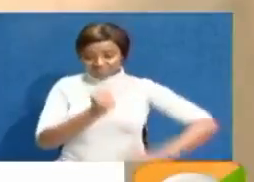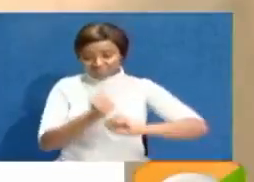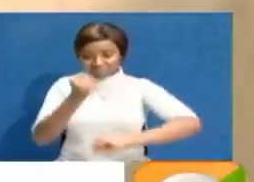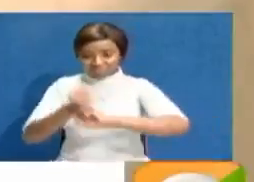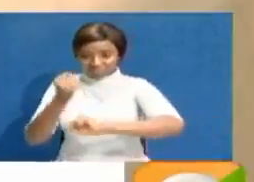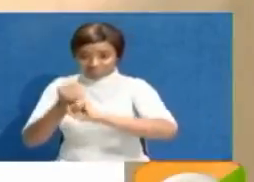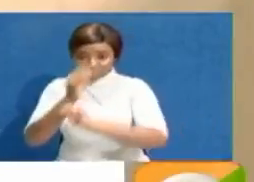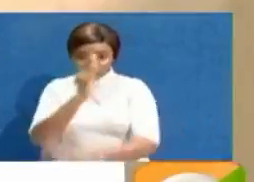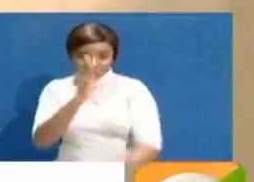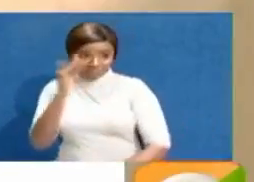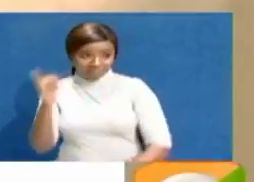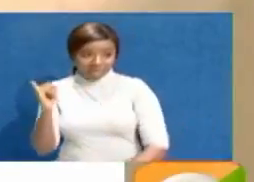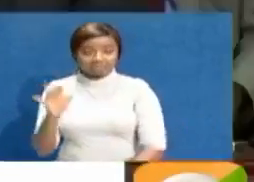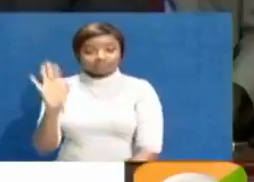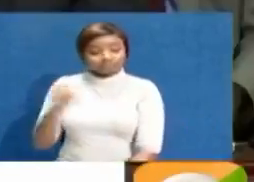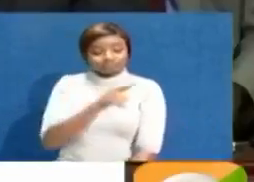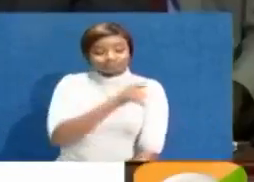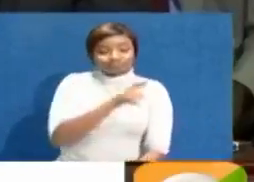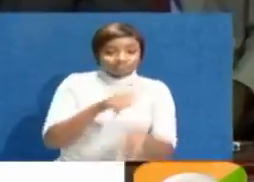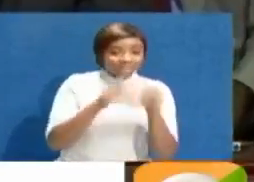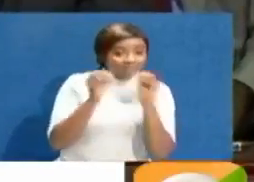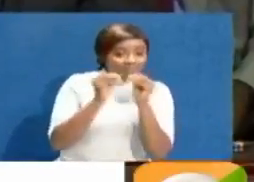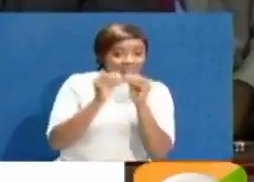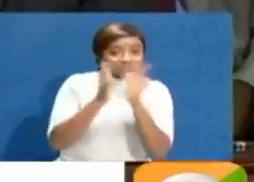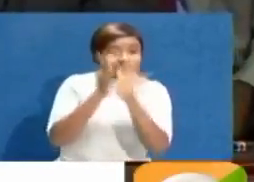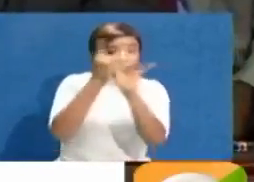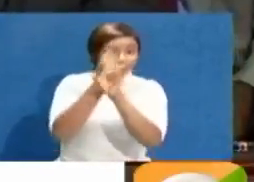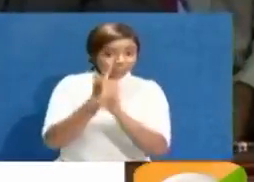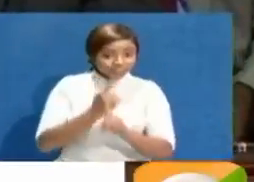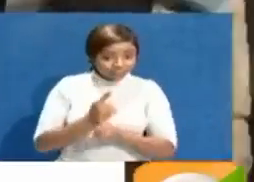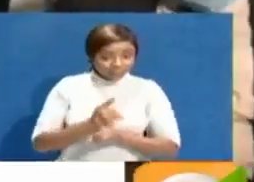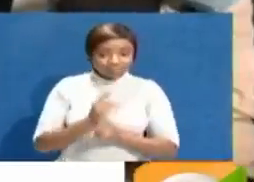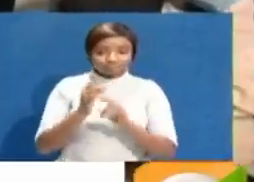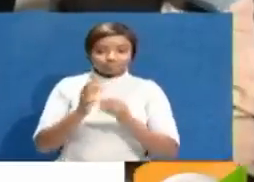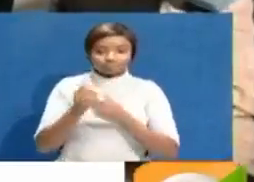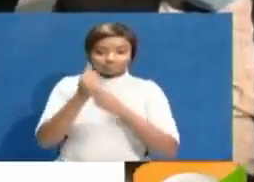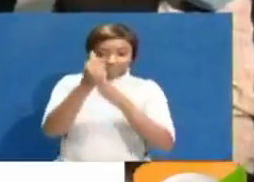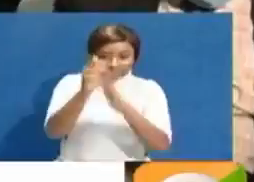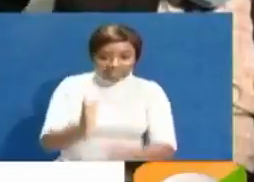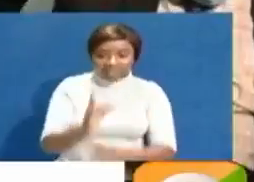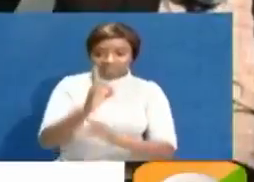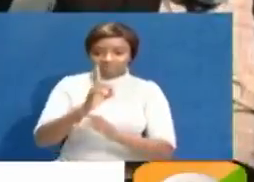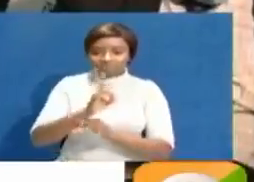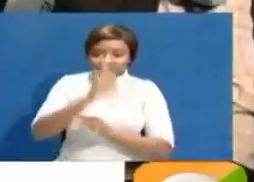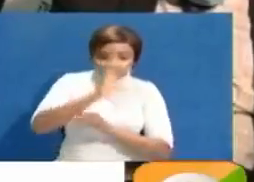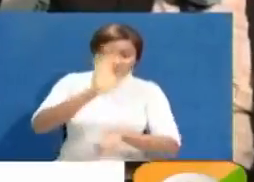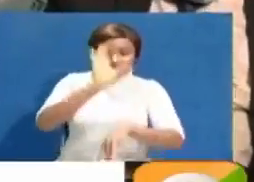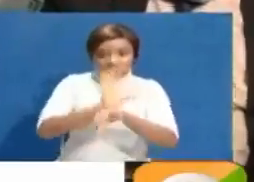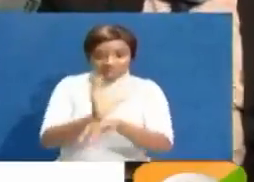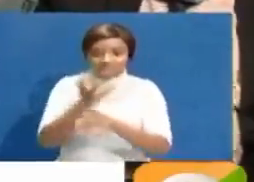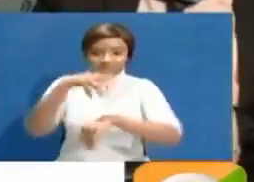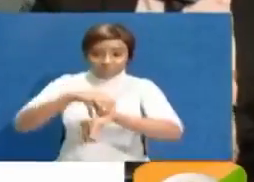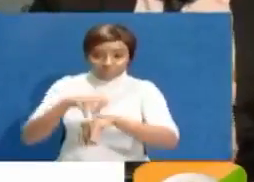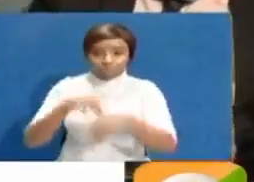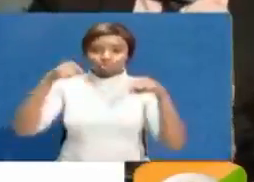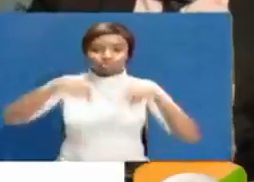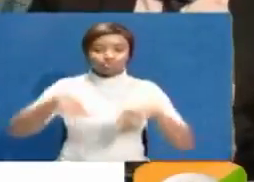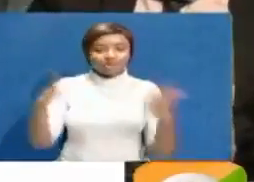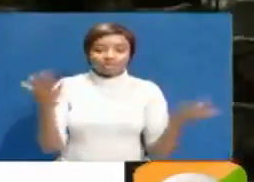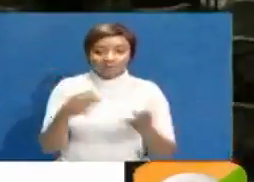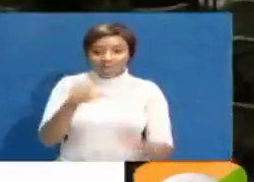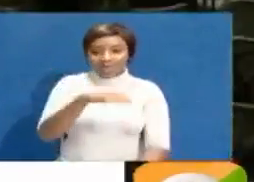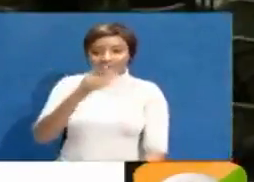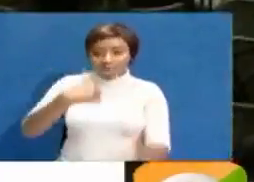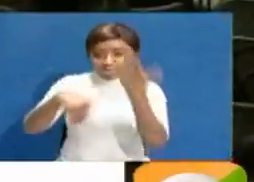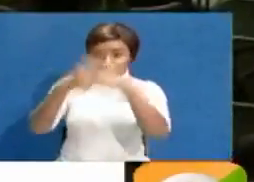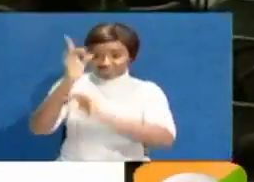season. The ODM leader, while meeting religious leaders from different parts of the country earlier today at the University of Nairobi's Fungamana